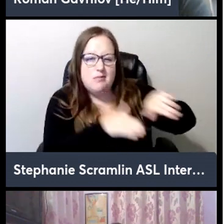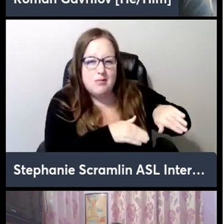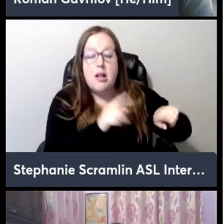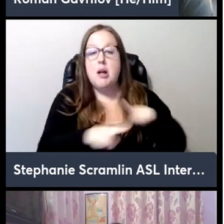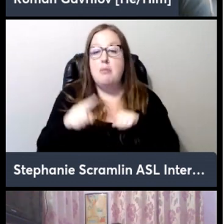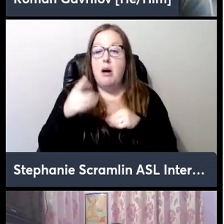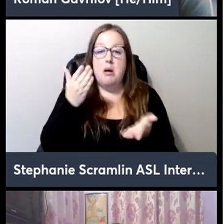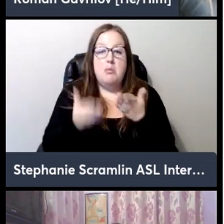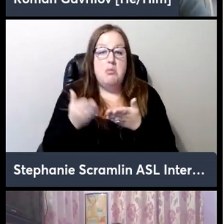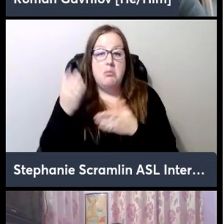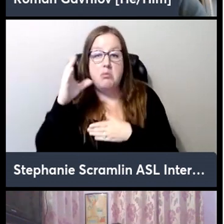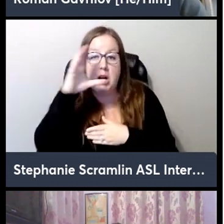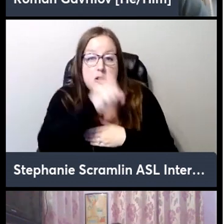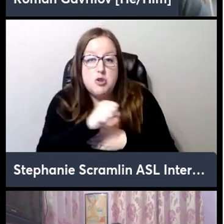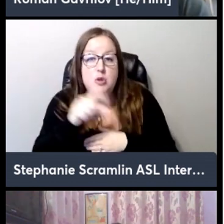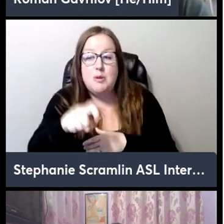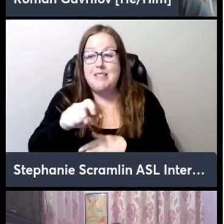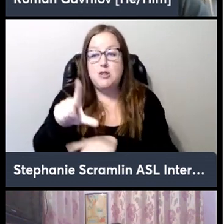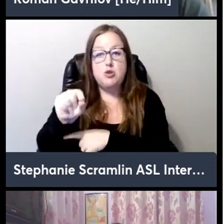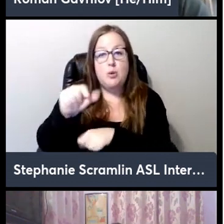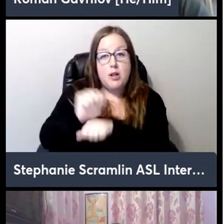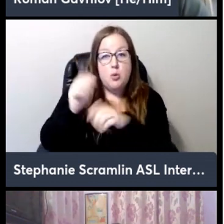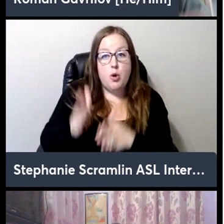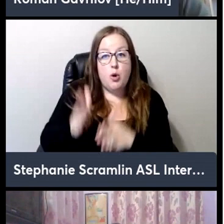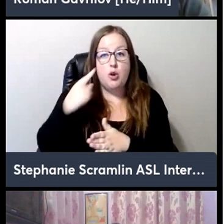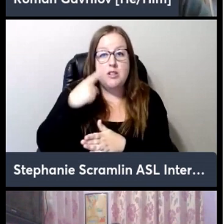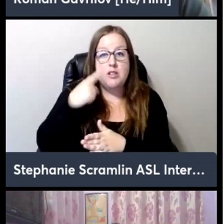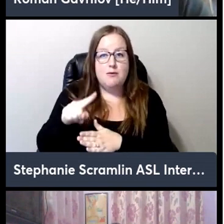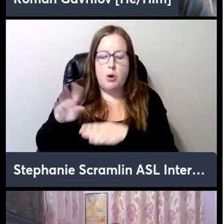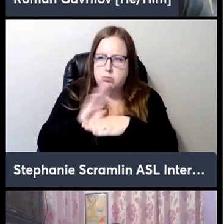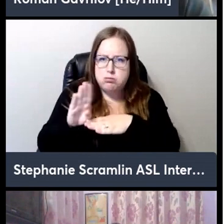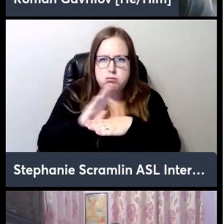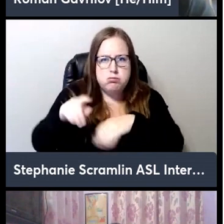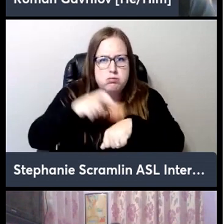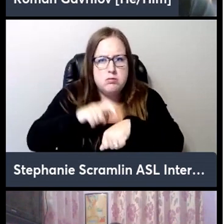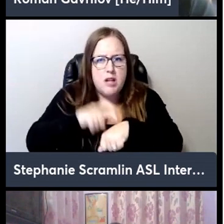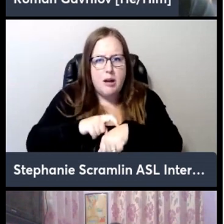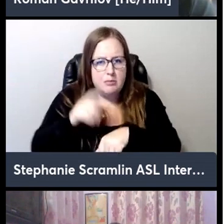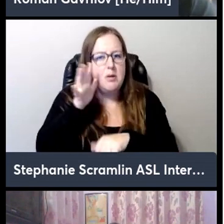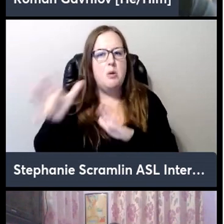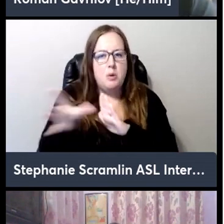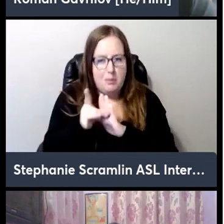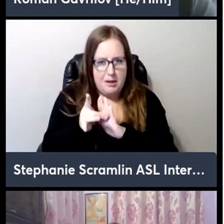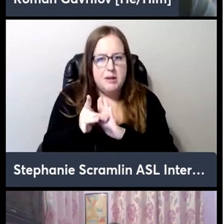need 20 workers at the peak time. And that's what I'm going to choose.